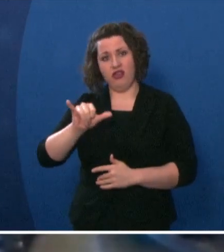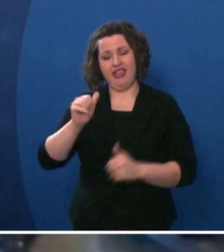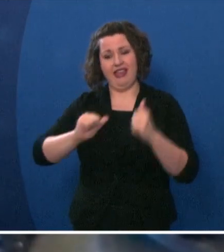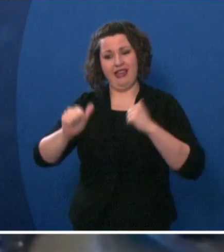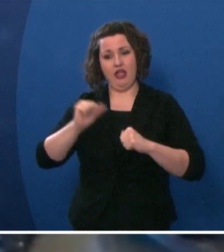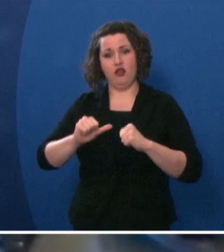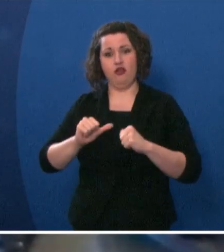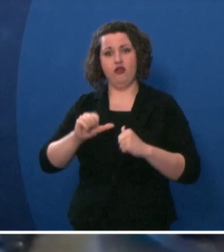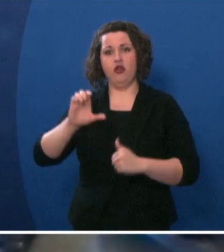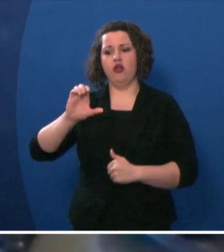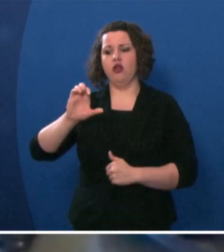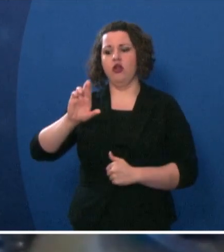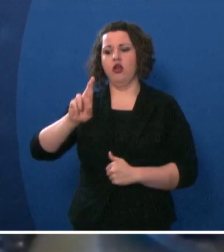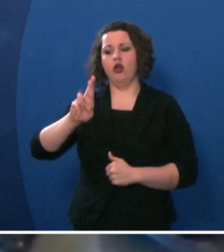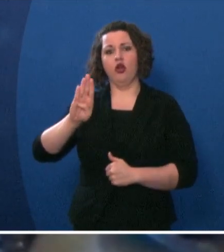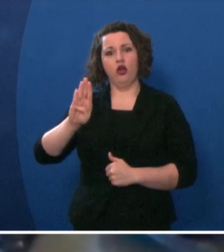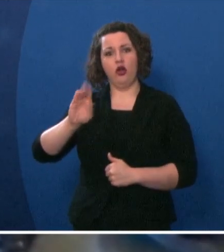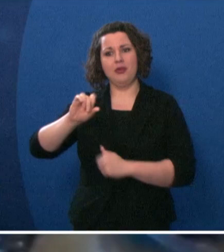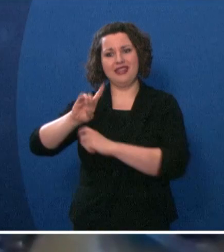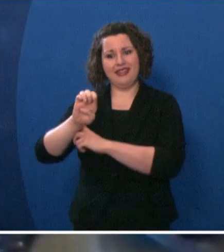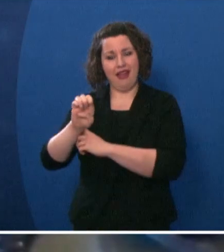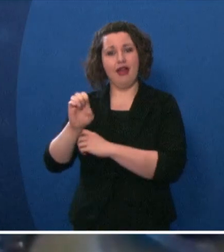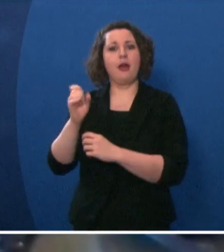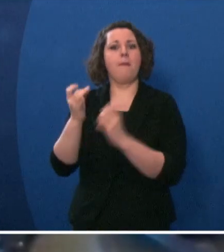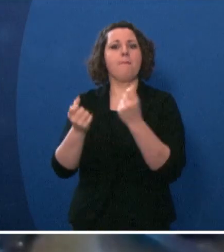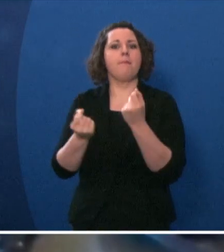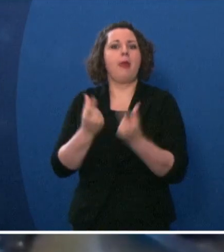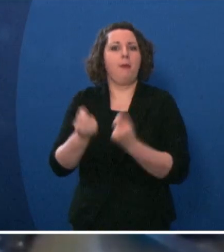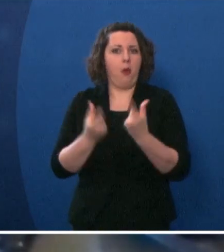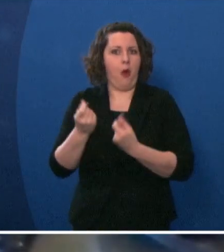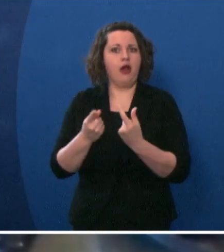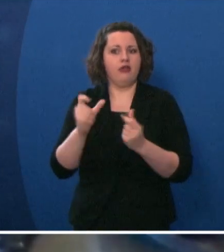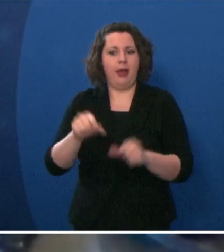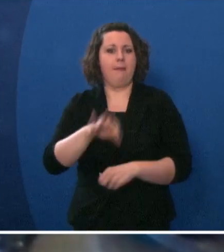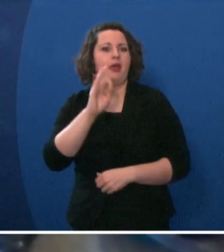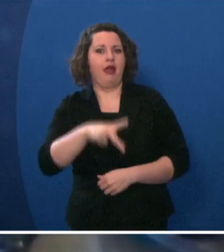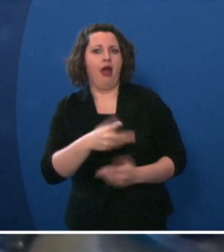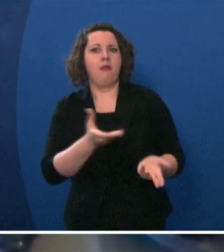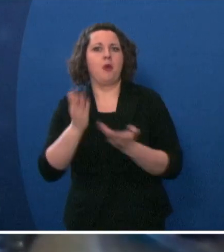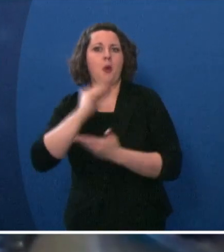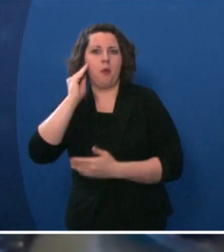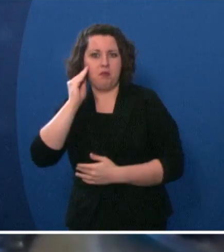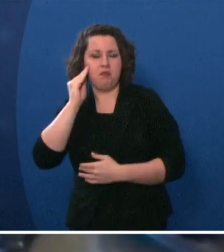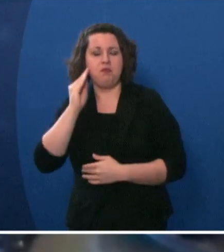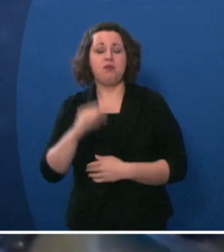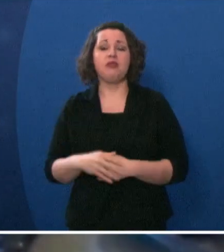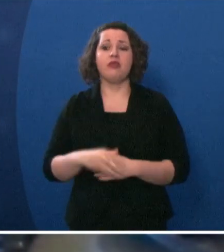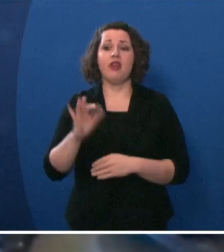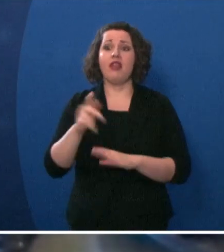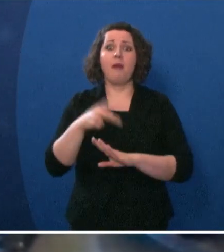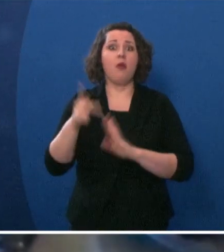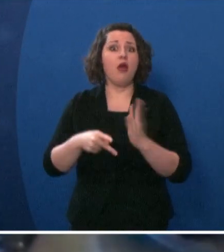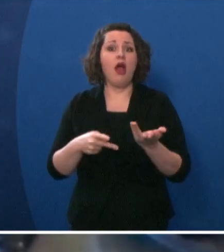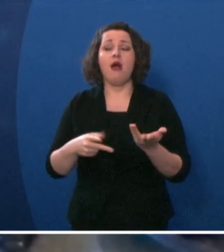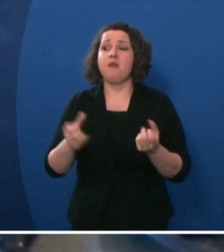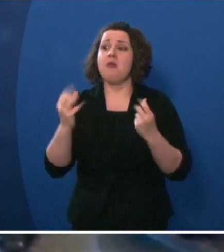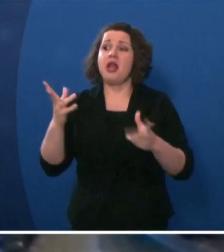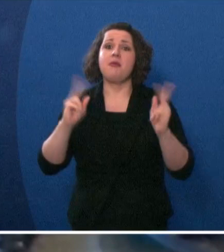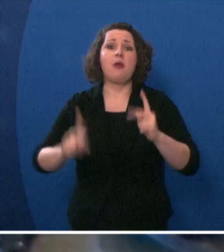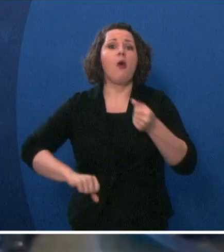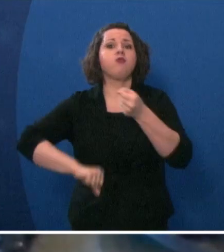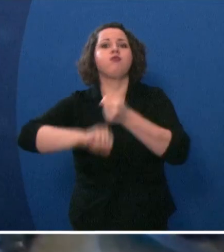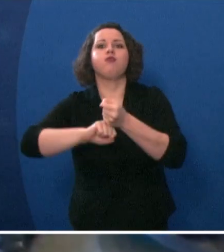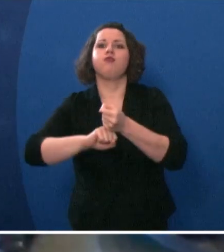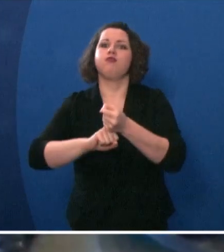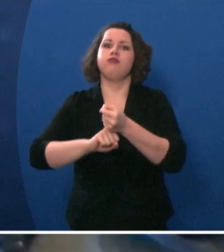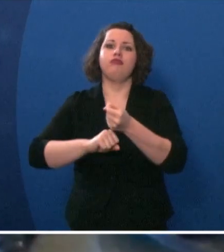Fridley Theaters Curbside Popcorn to Go program at all of our locations. This program was met with overwhelming support from our